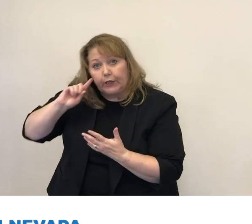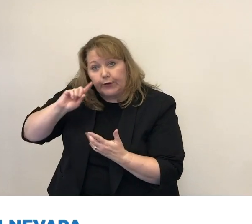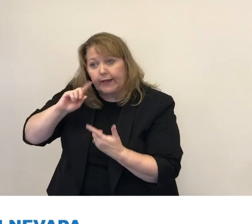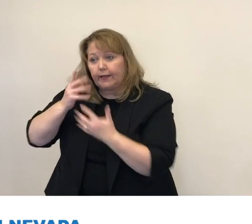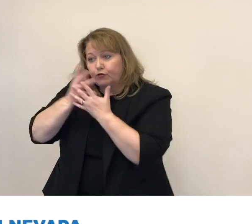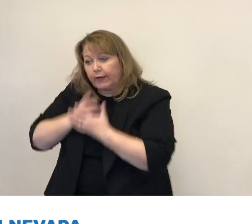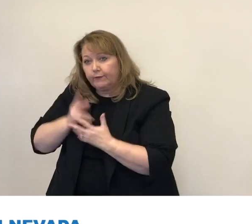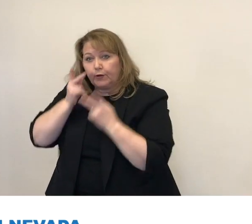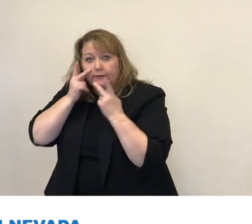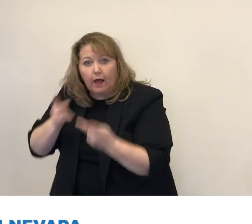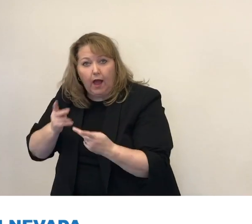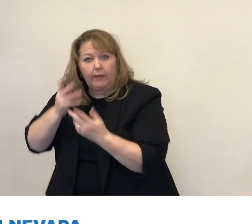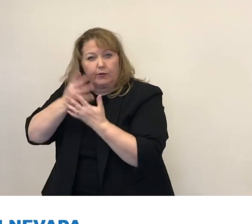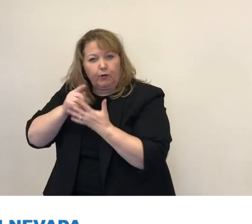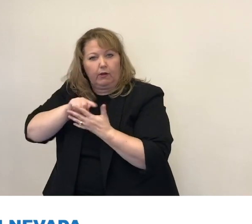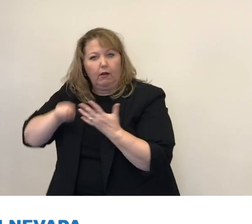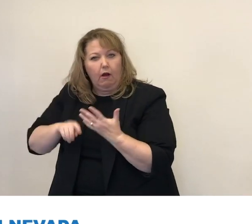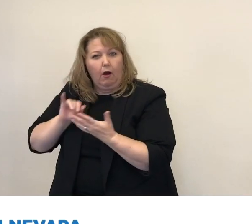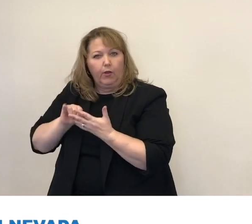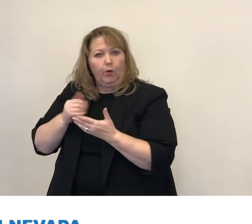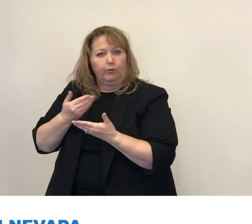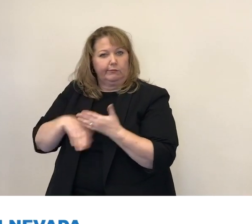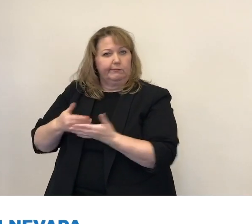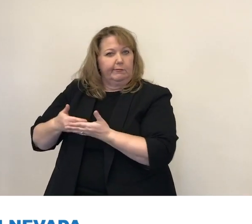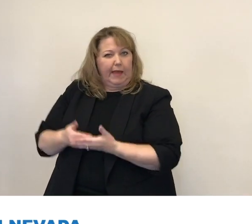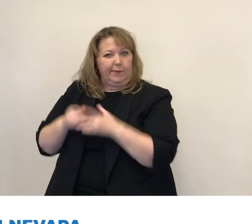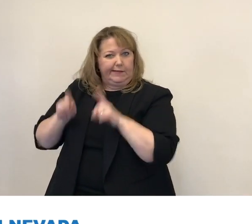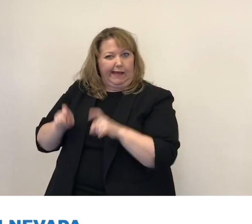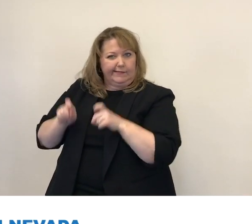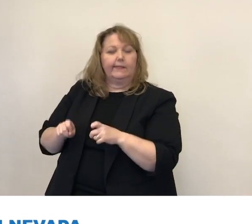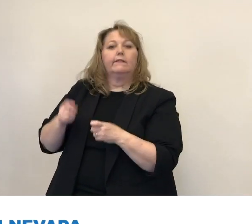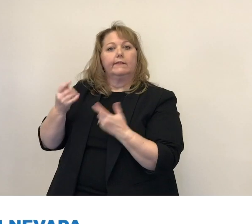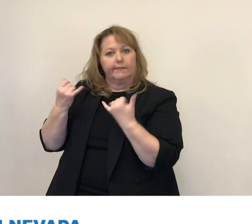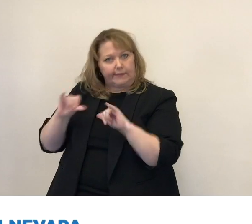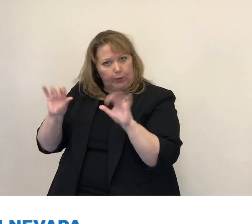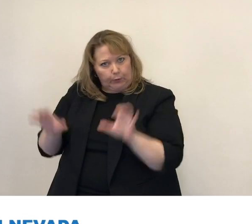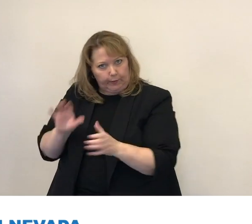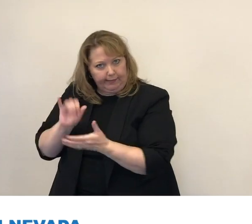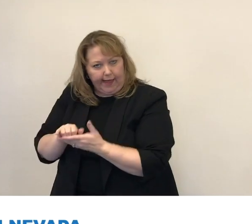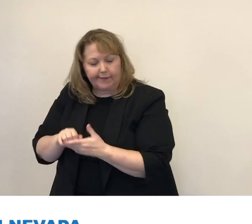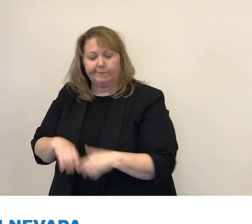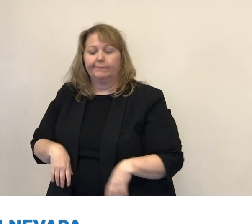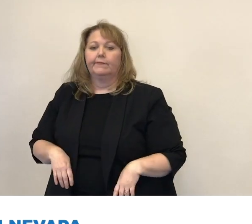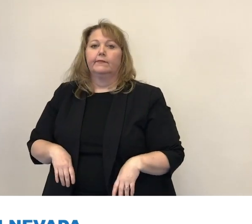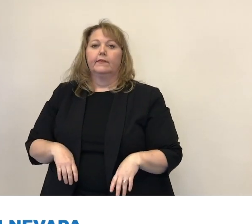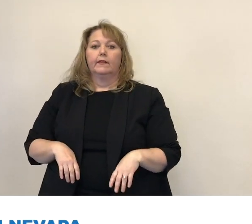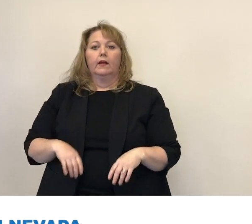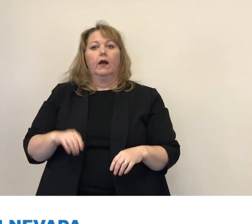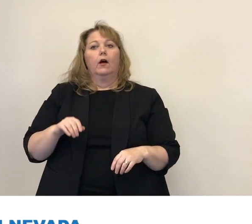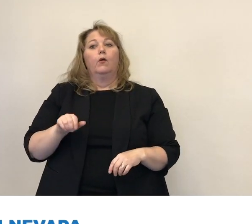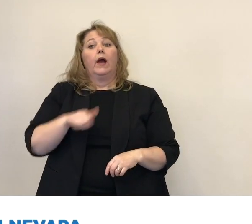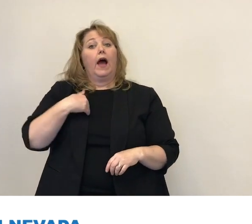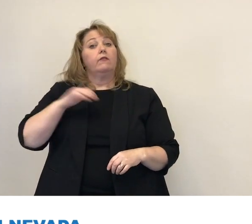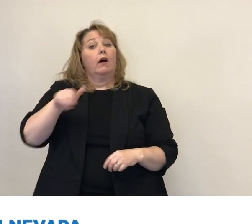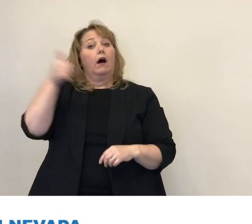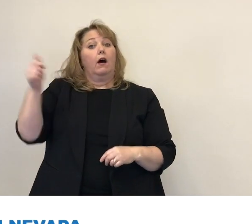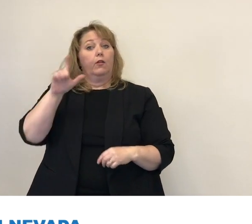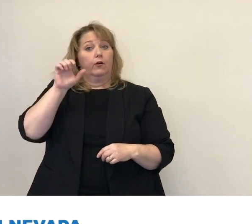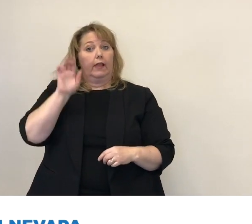talking about here today. Our lab is one piece to the puzzle in testing in Nevada. There are other partners. Private